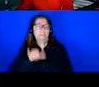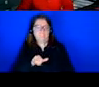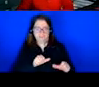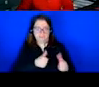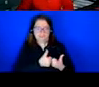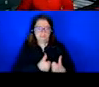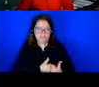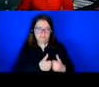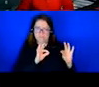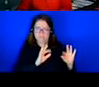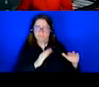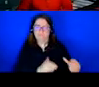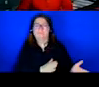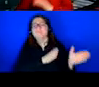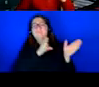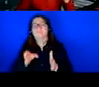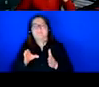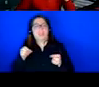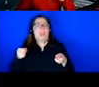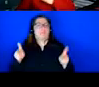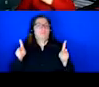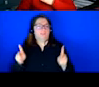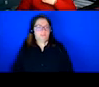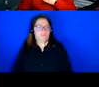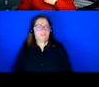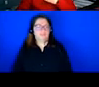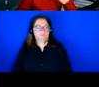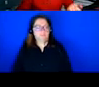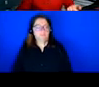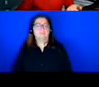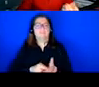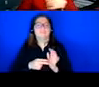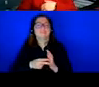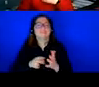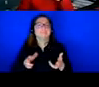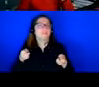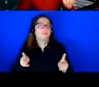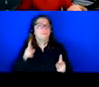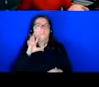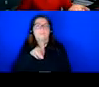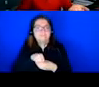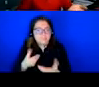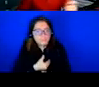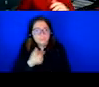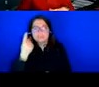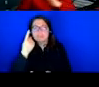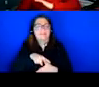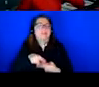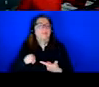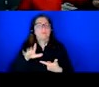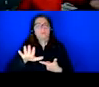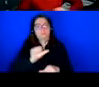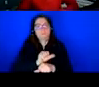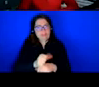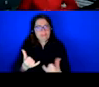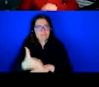side. So opportunities. So these are the chance to engage in something new or enhance what you're currently doing as well. So let's